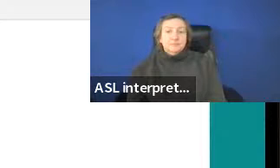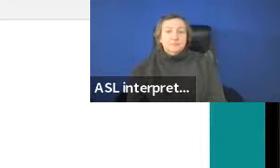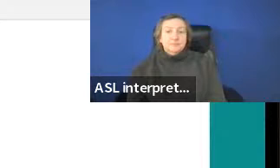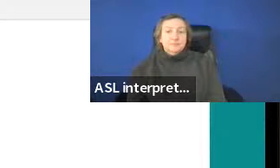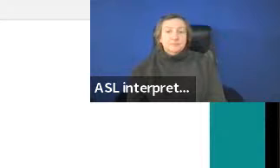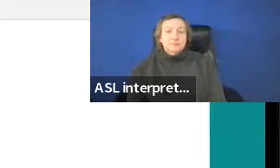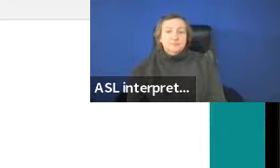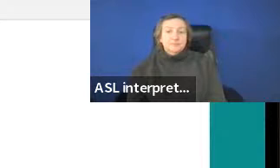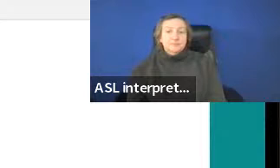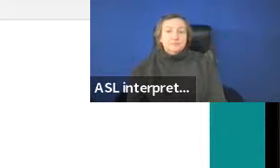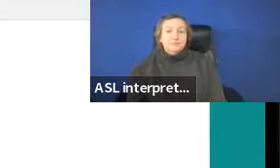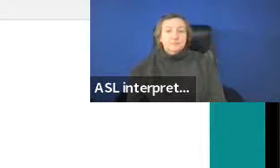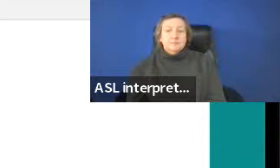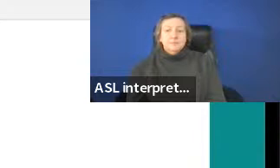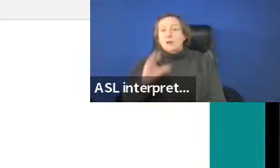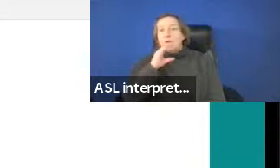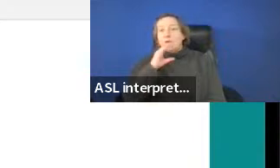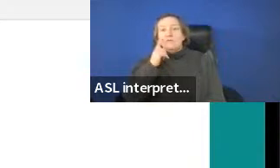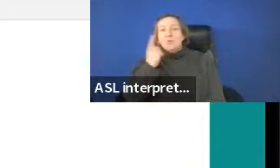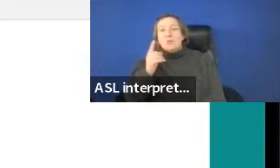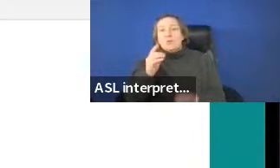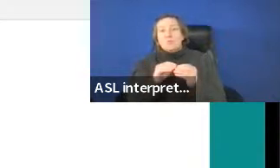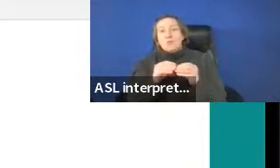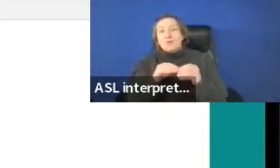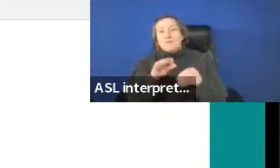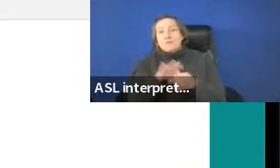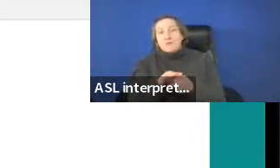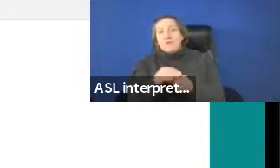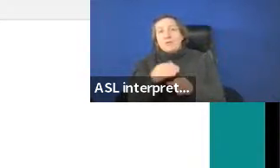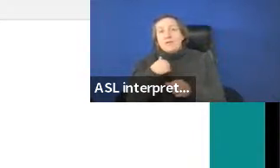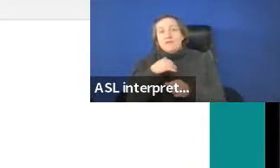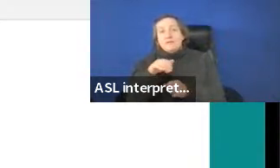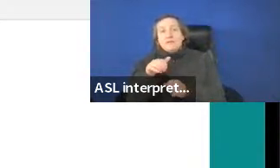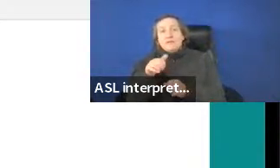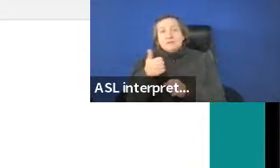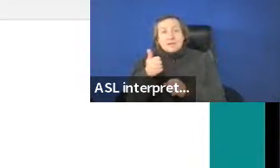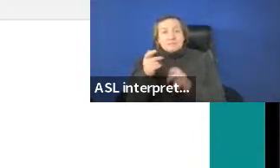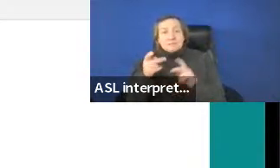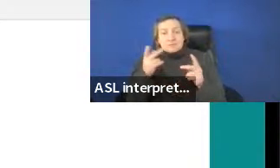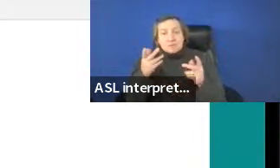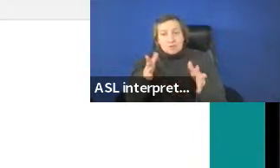We're looking for one more vote. We have 10 of the 11.